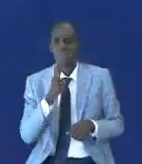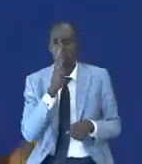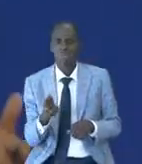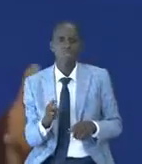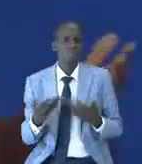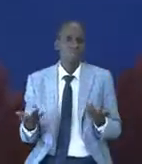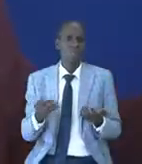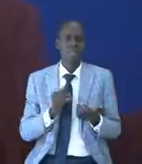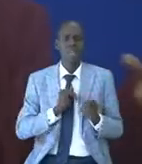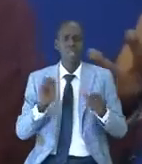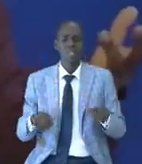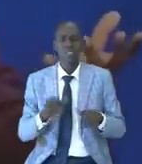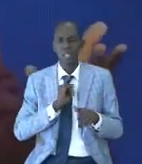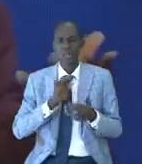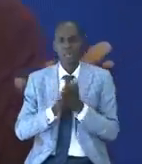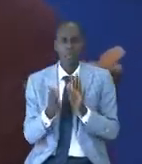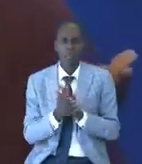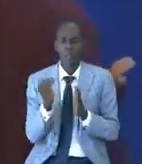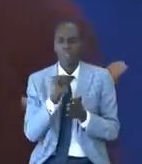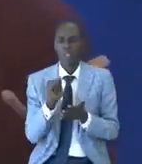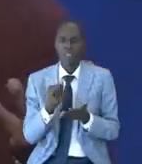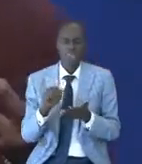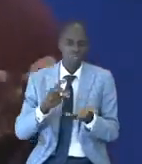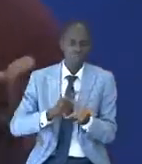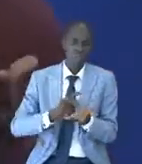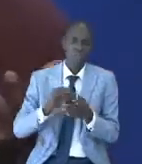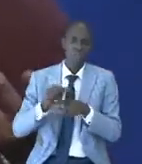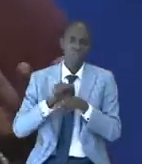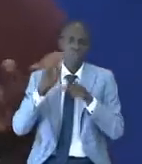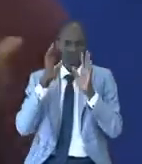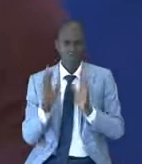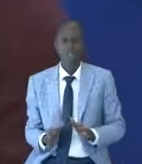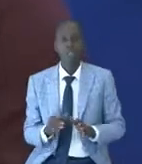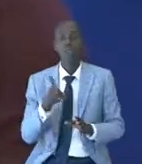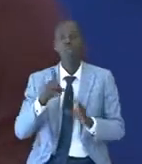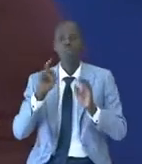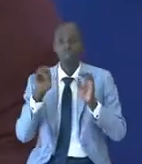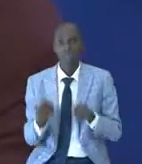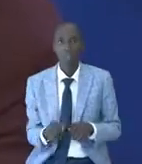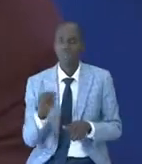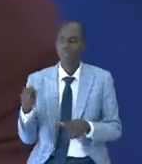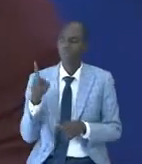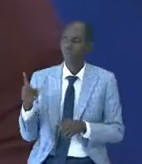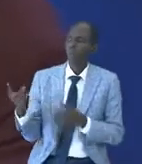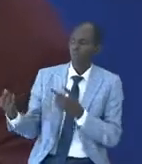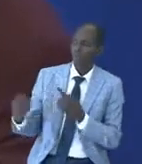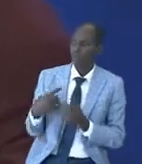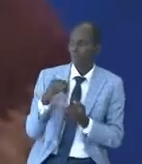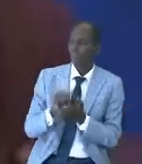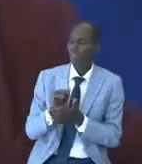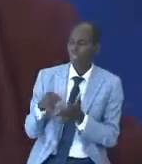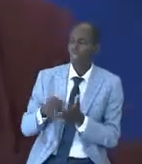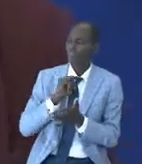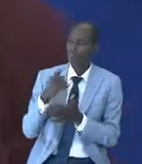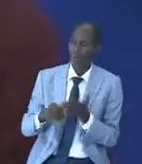doctor, you know, you have this symptom, this idea, and he knows this is the medicine that will feed. Another one comes and they say, that's the thing that will